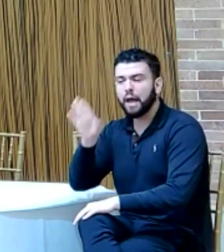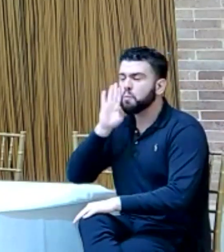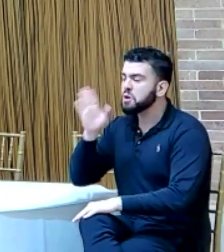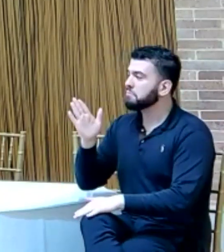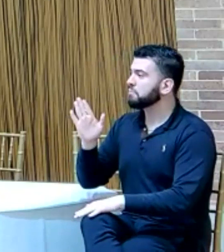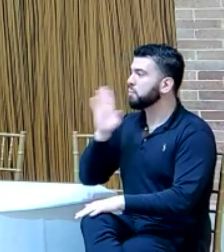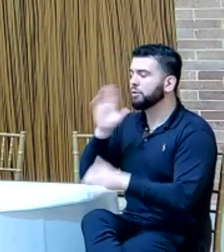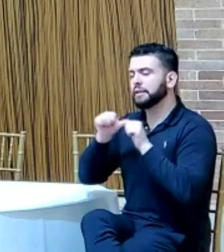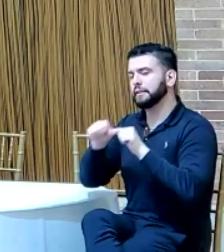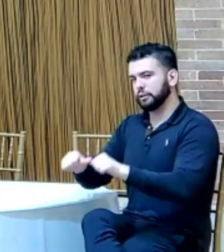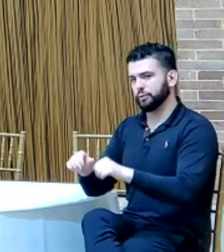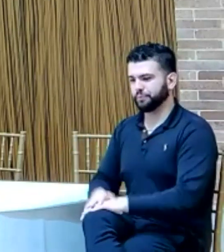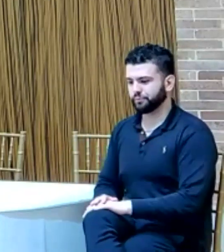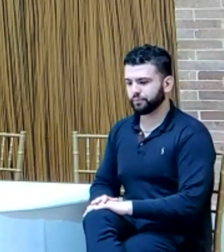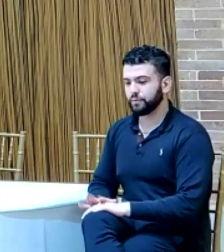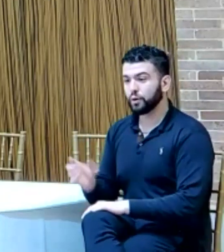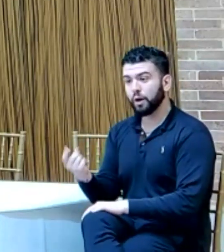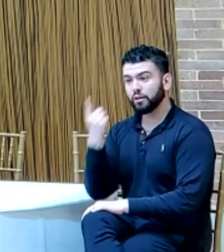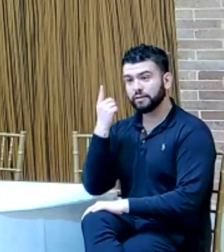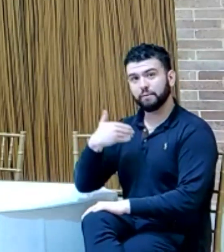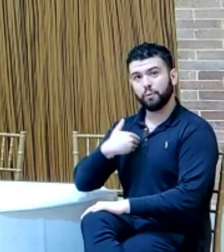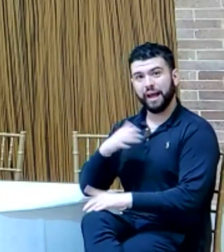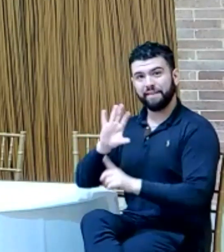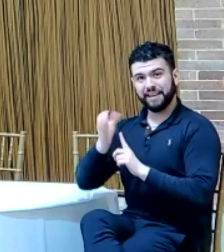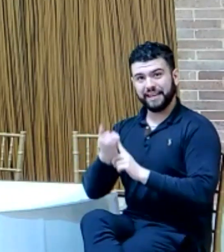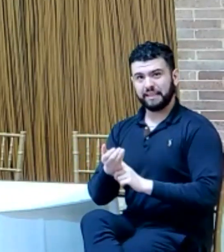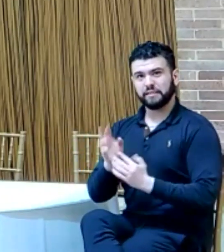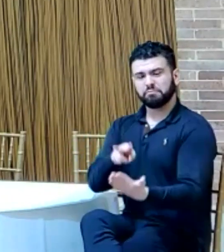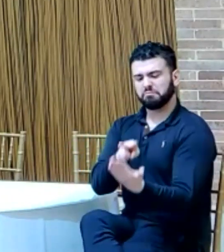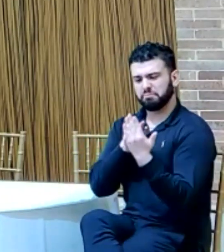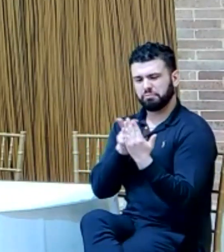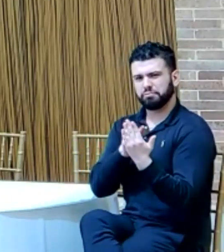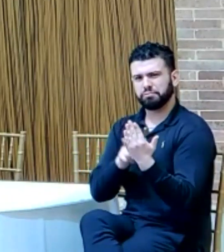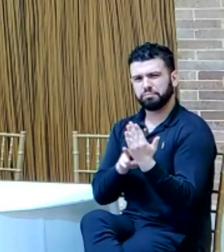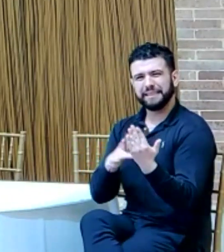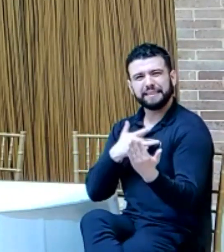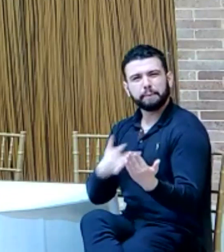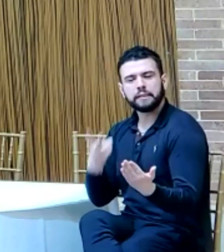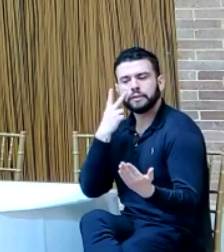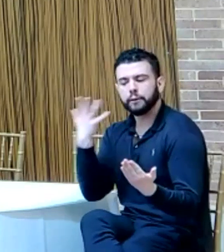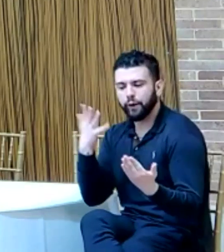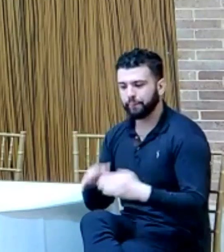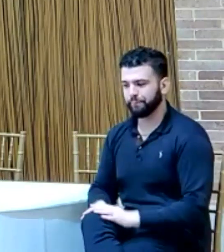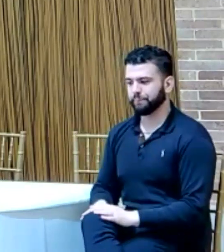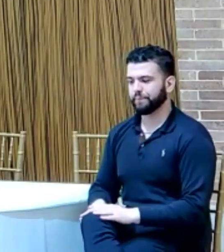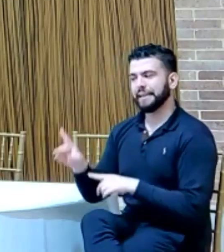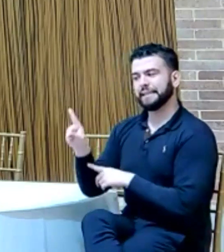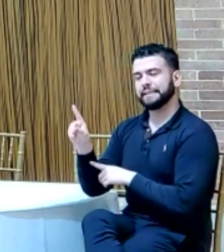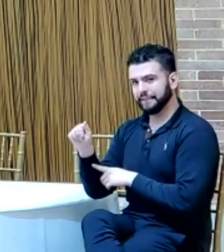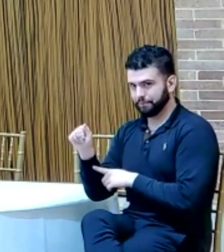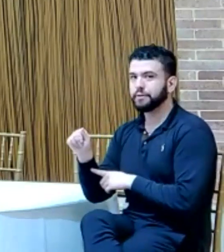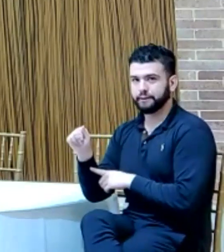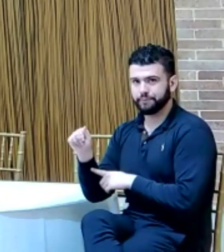so when we take those individual cases the cases that we see the most are disability